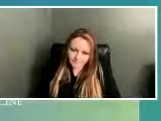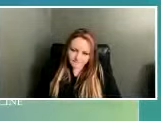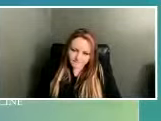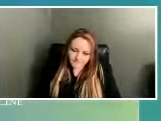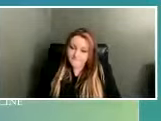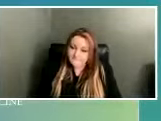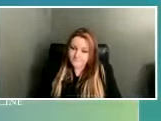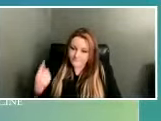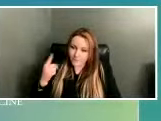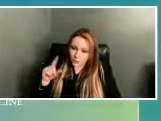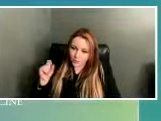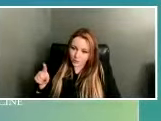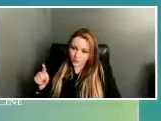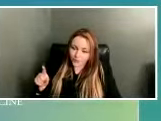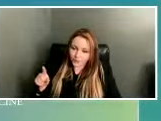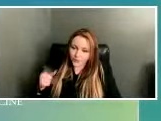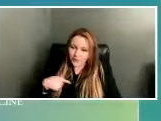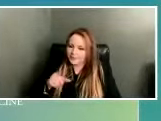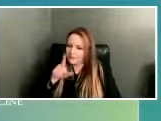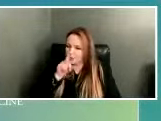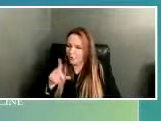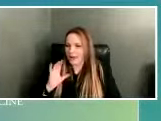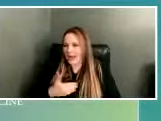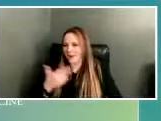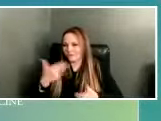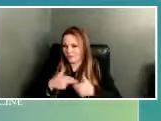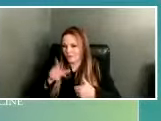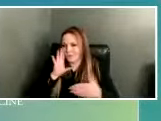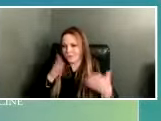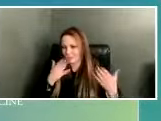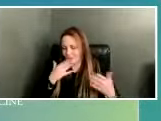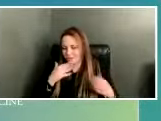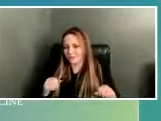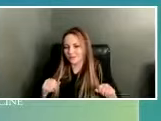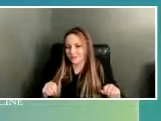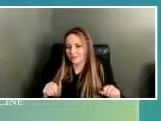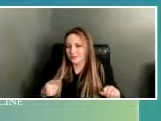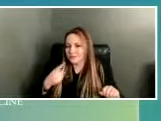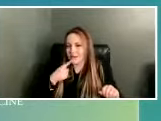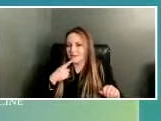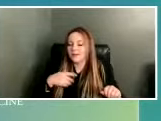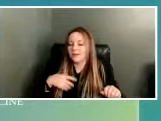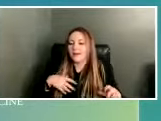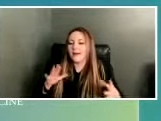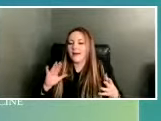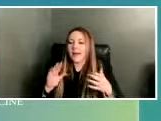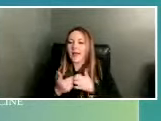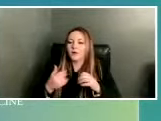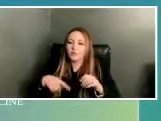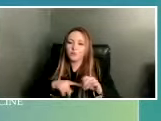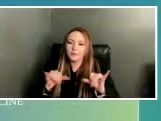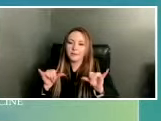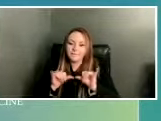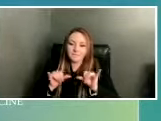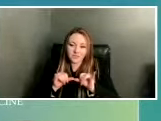One of our questions, Allyson, and I'm sure our participants would appreciate this, but it says, how do we measure the